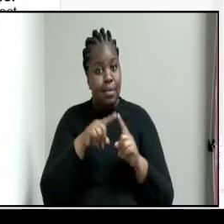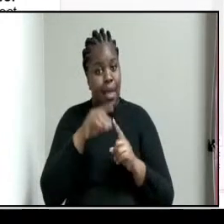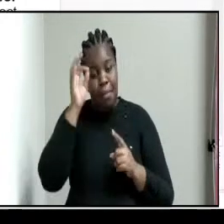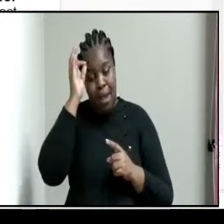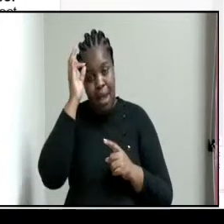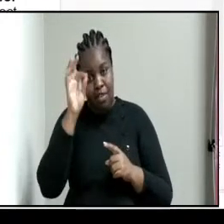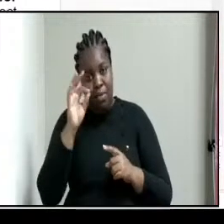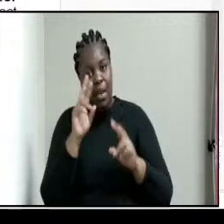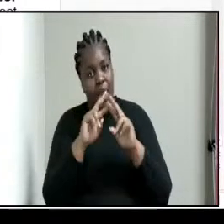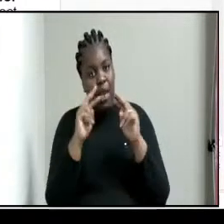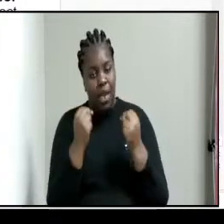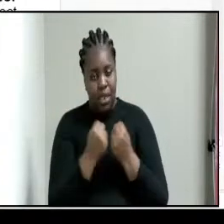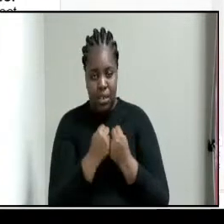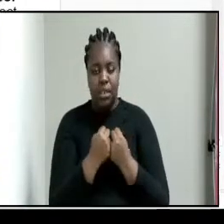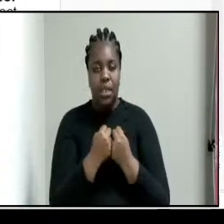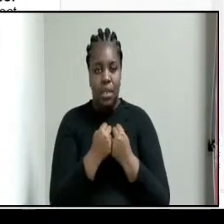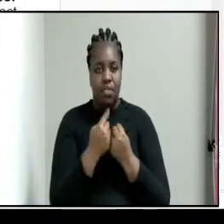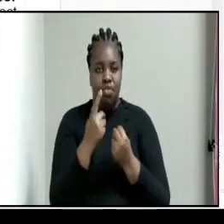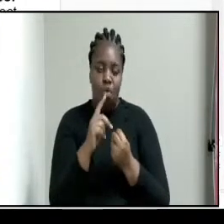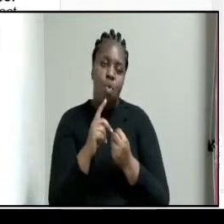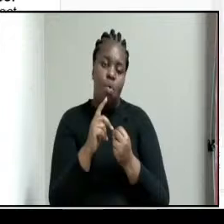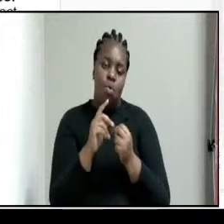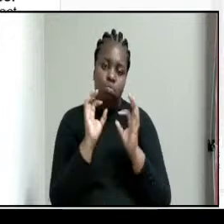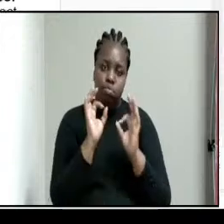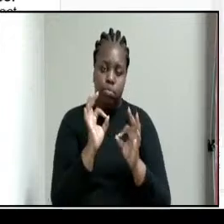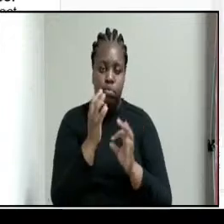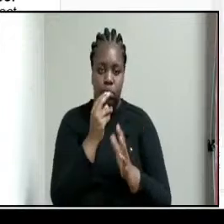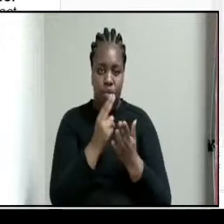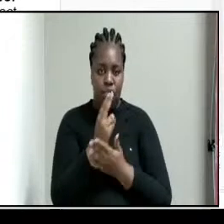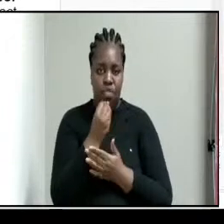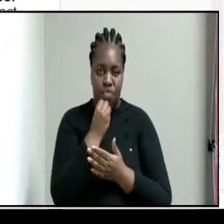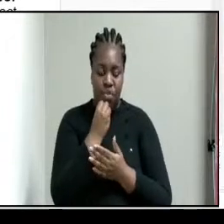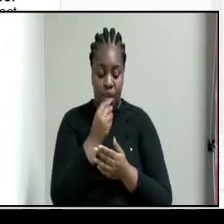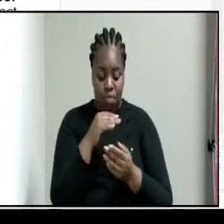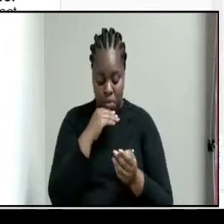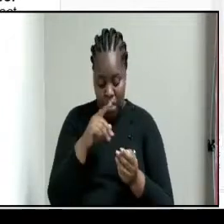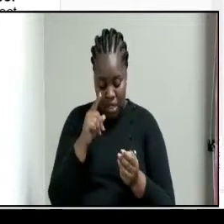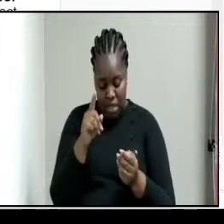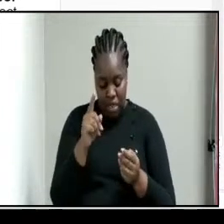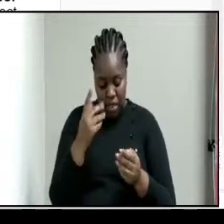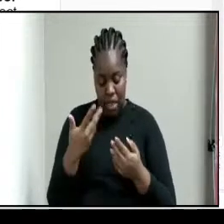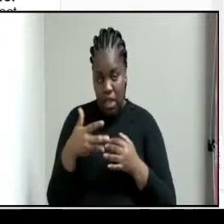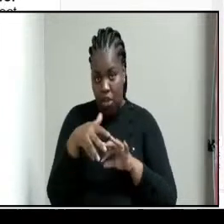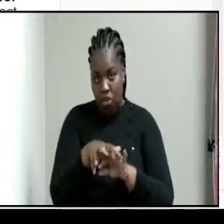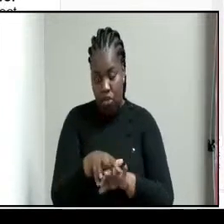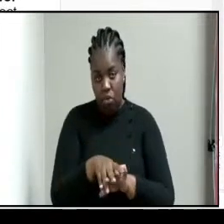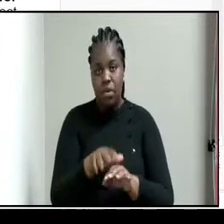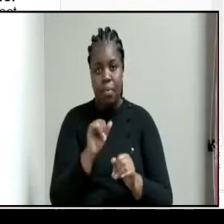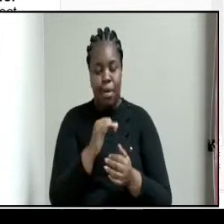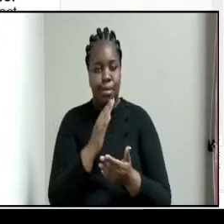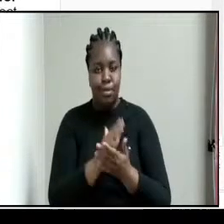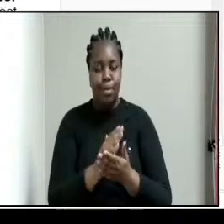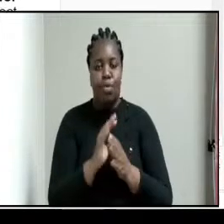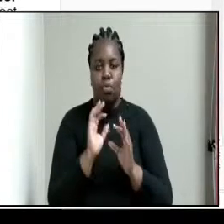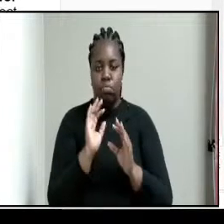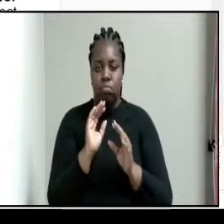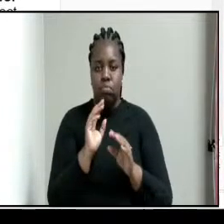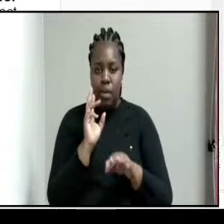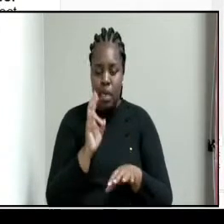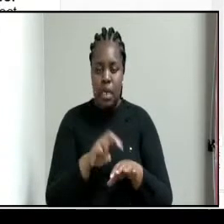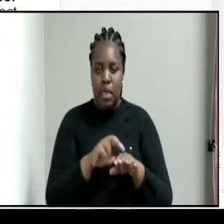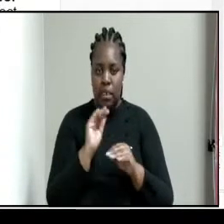government has national obligations in respect of the right to sufficient food. And these obligations include the obligation to take necessary steps